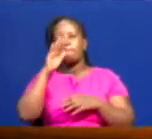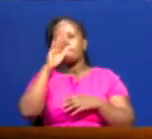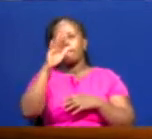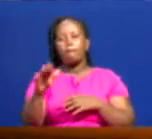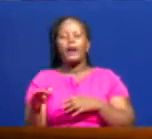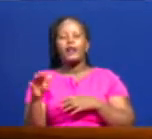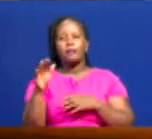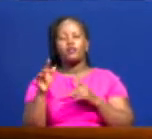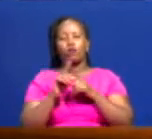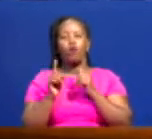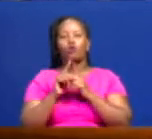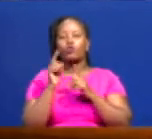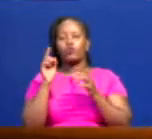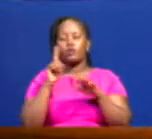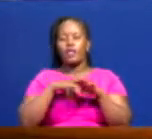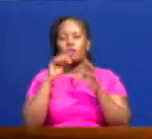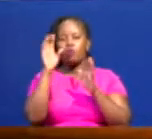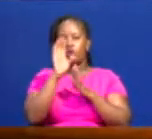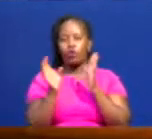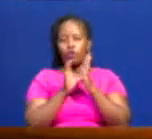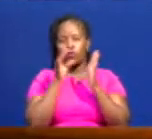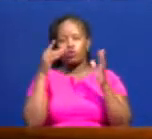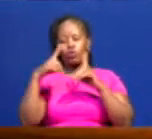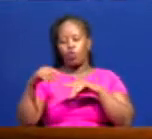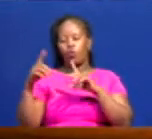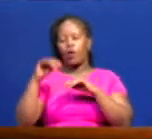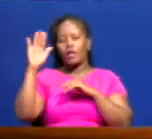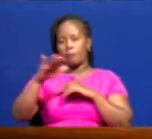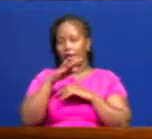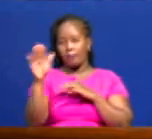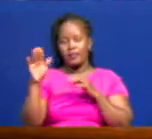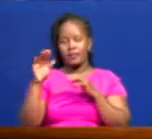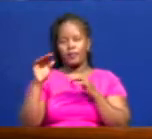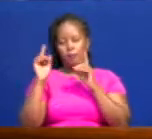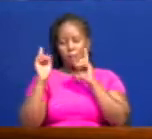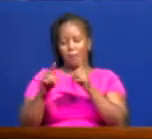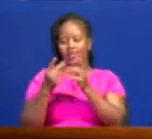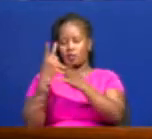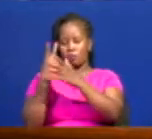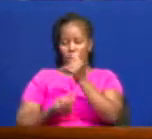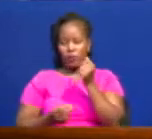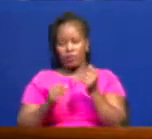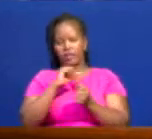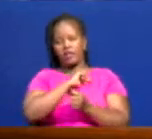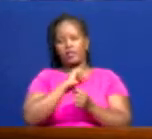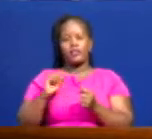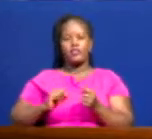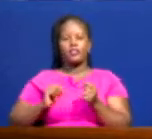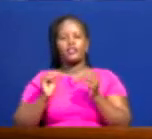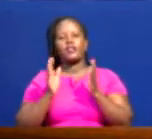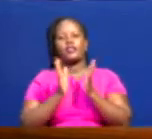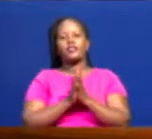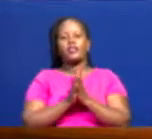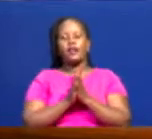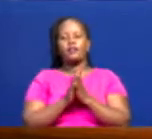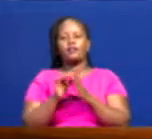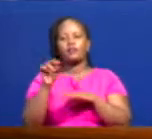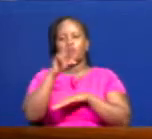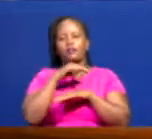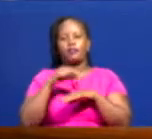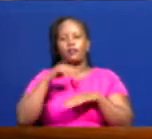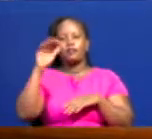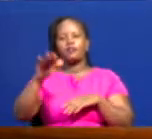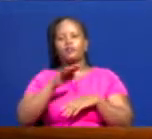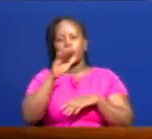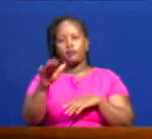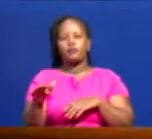the Constitution uses the word Parliament, it means both houses. If it means one of the houses, it uses the name of the particular